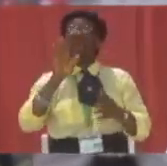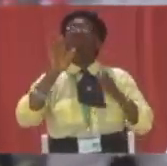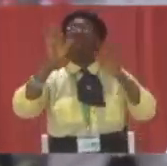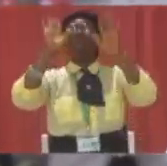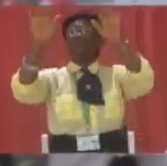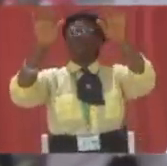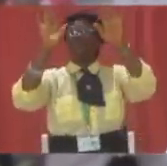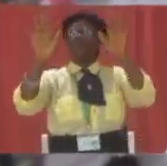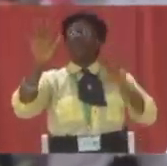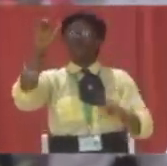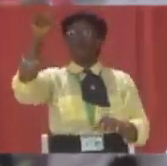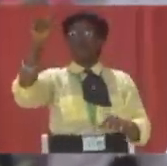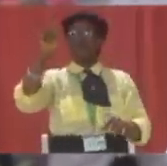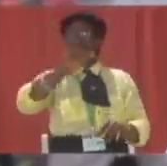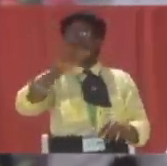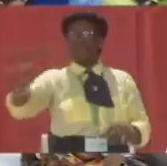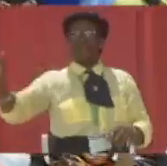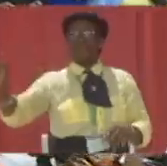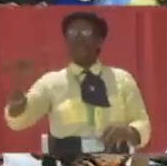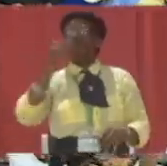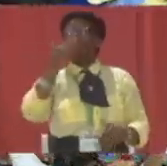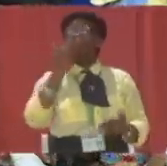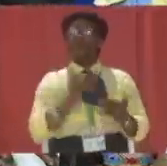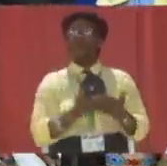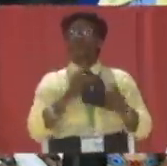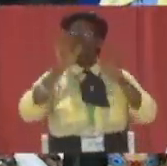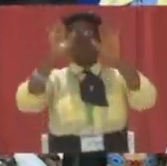A good wonder to the world.